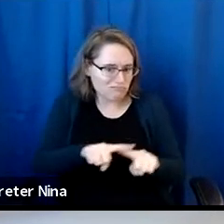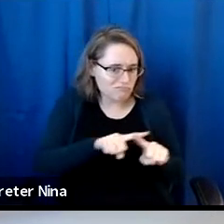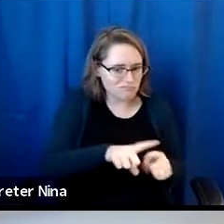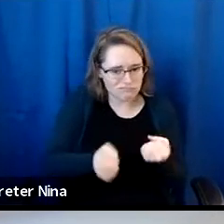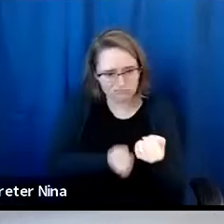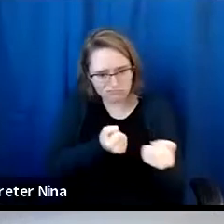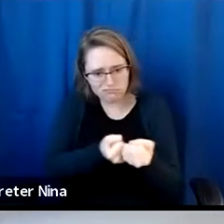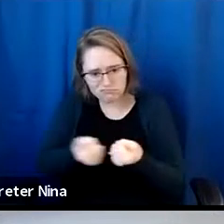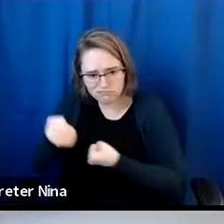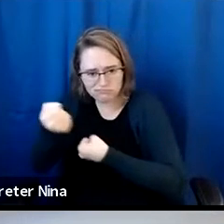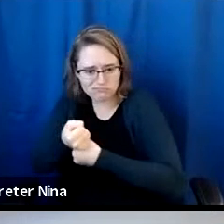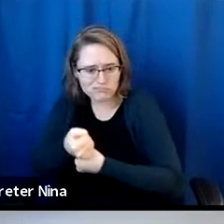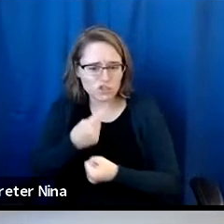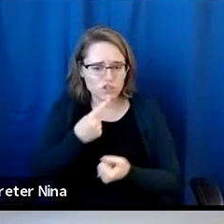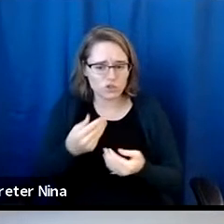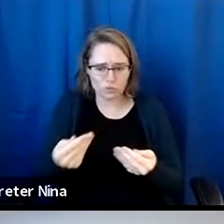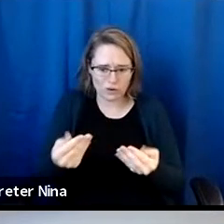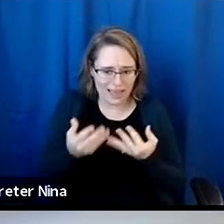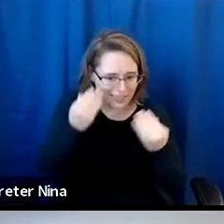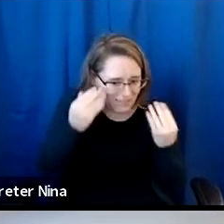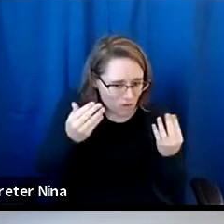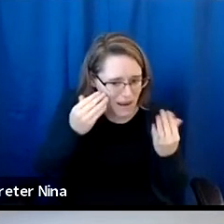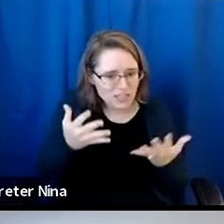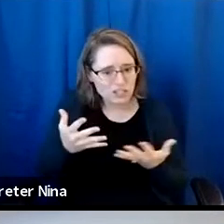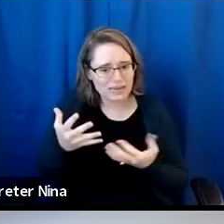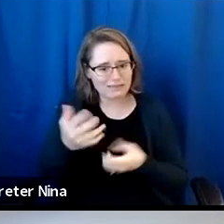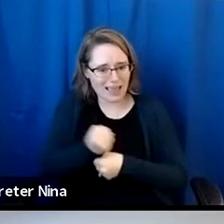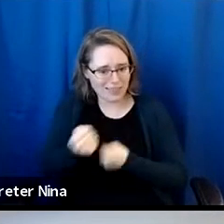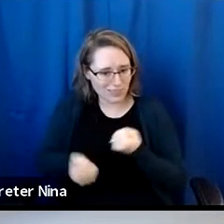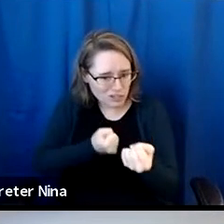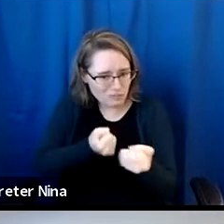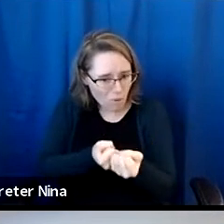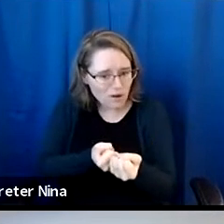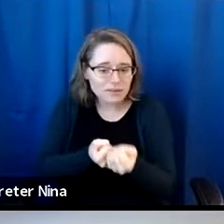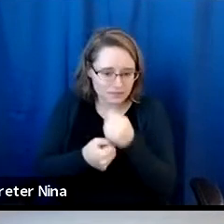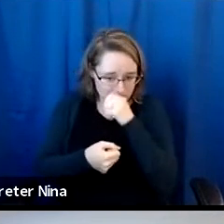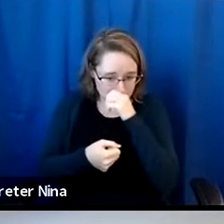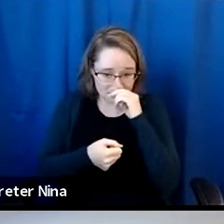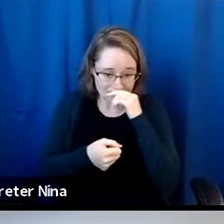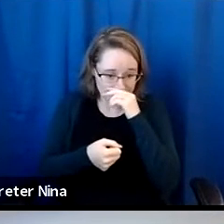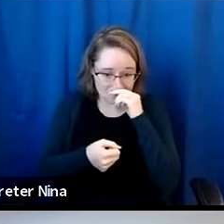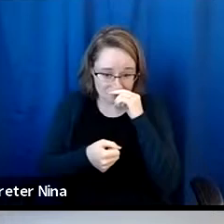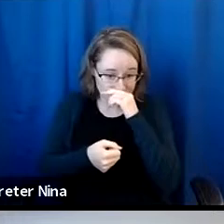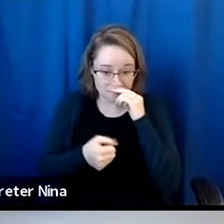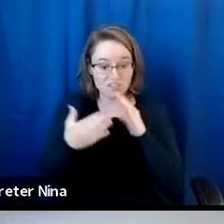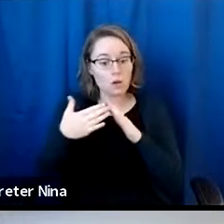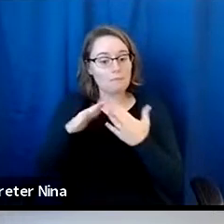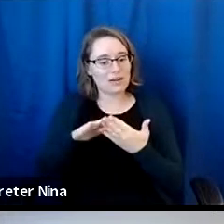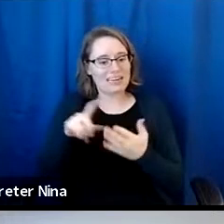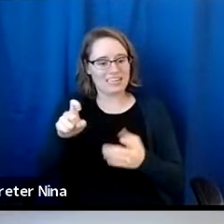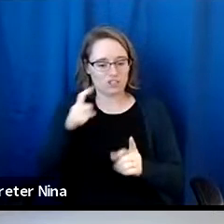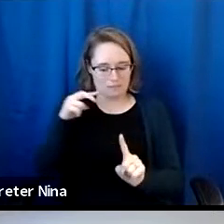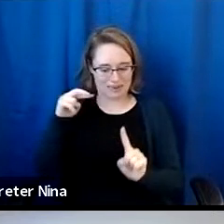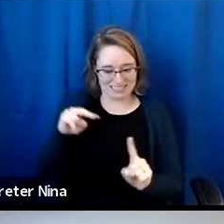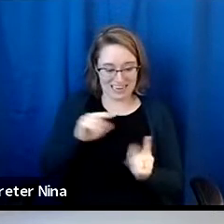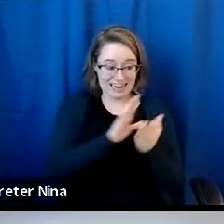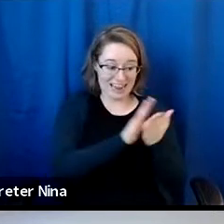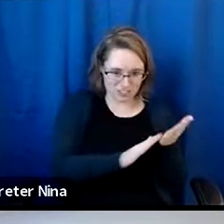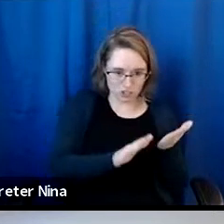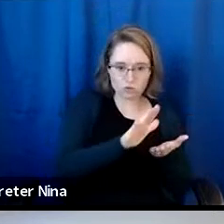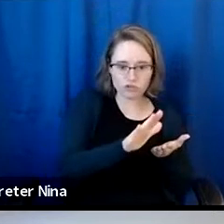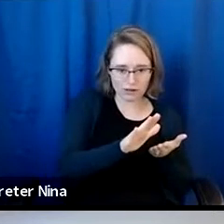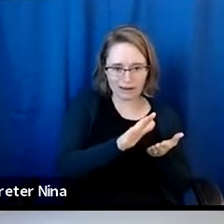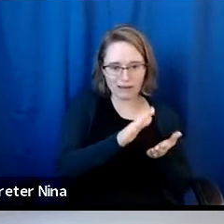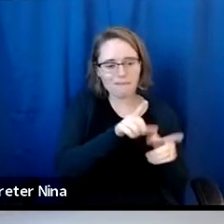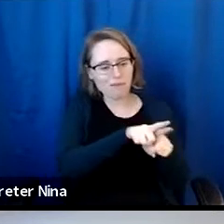to get the information we need, get the support that we need. And so I think that community needs to be seen from an institutional standpoint,